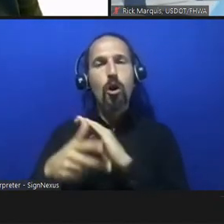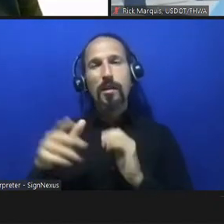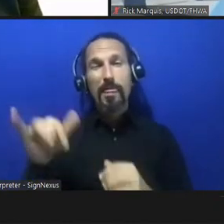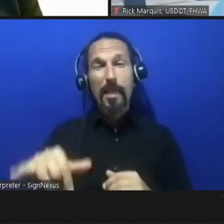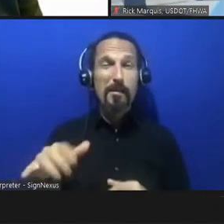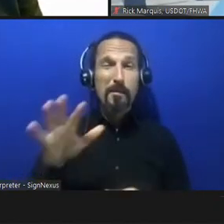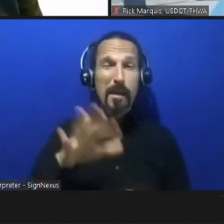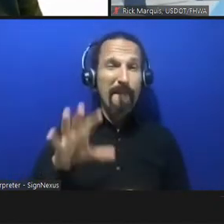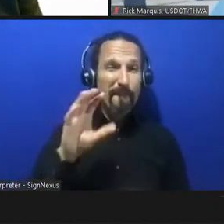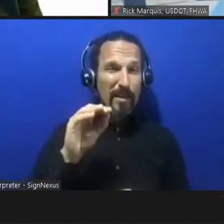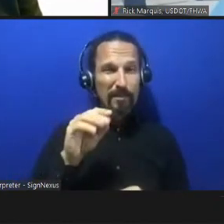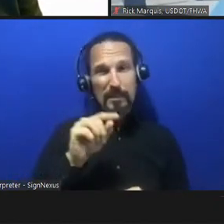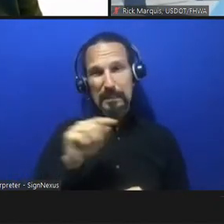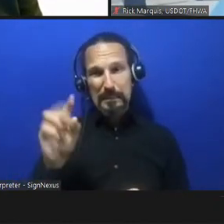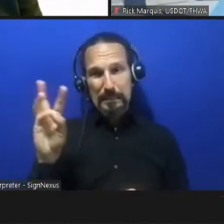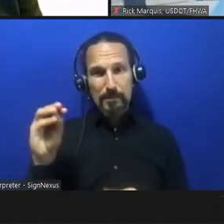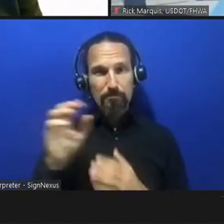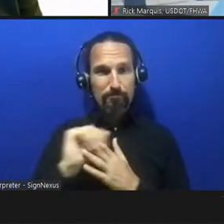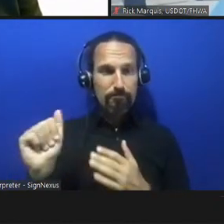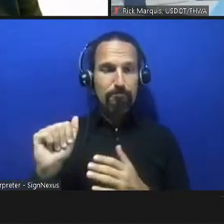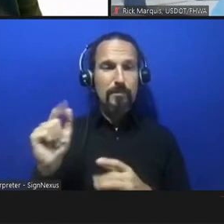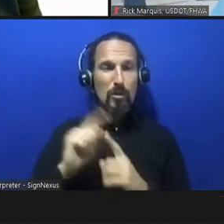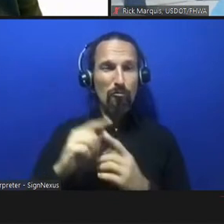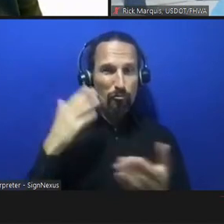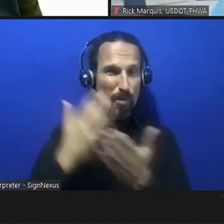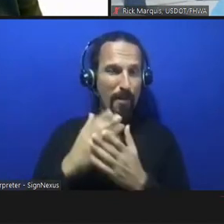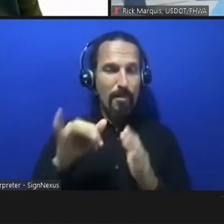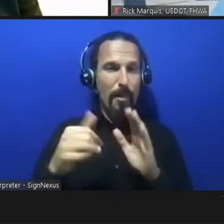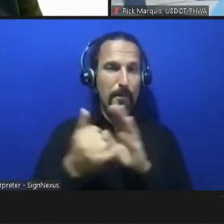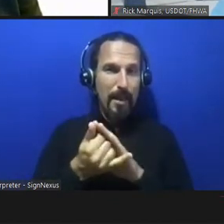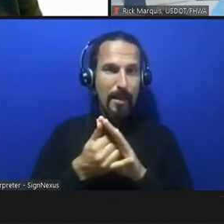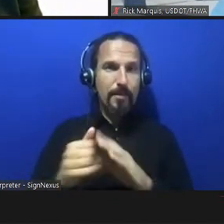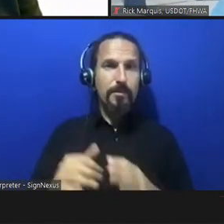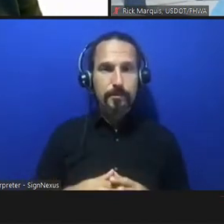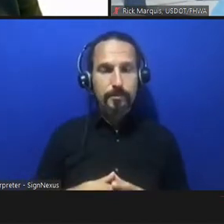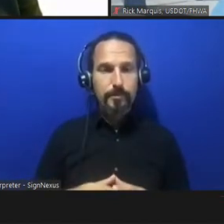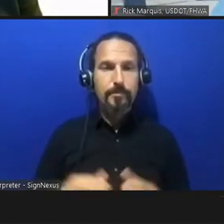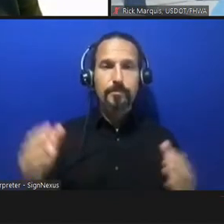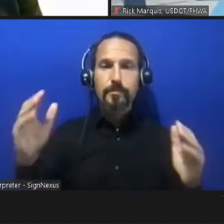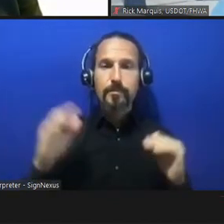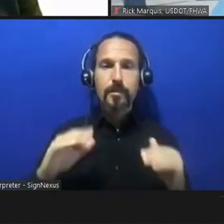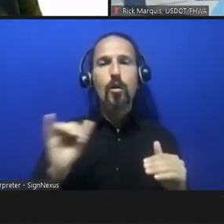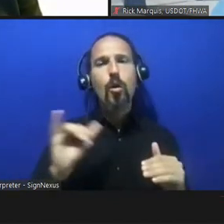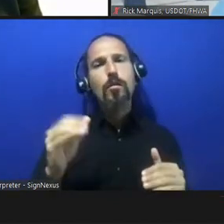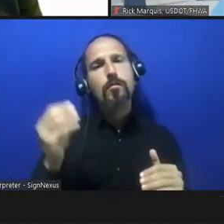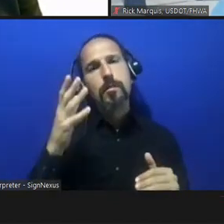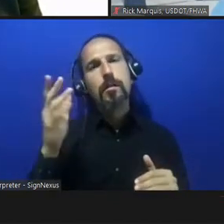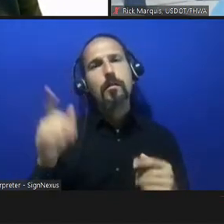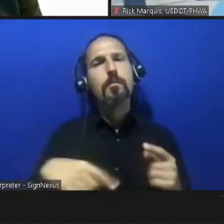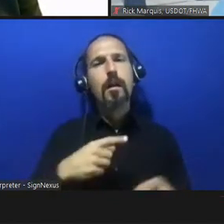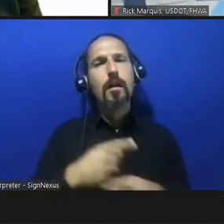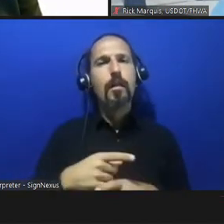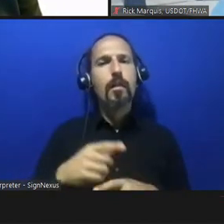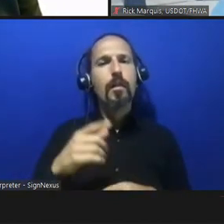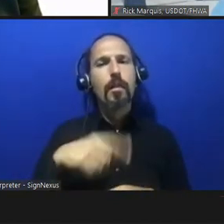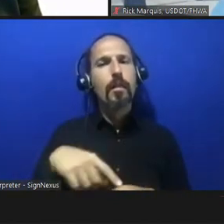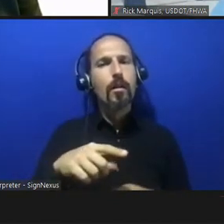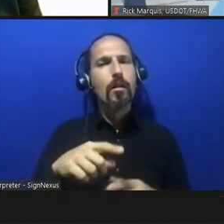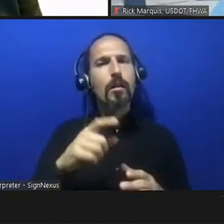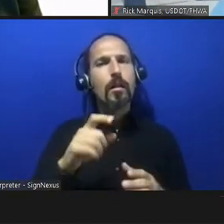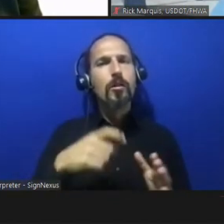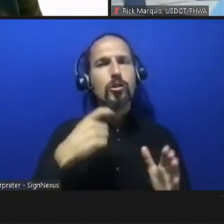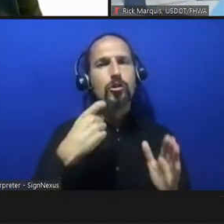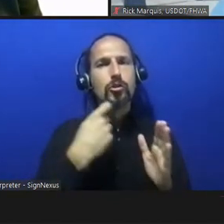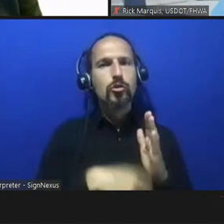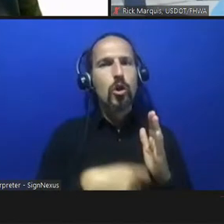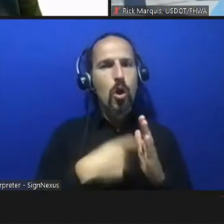experience probably even further just to get into manhattan there's also the element here of toll creek uh you've heard it already but some folks talking